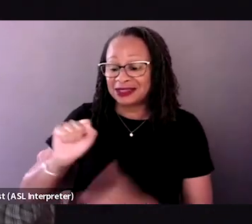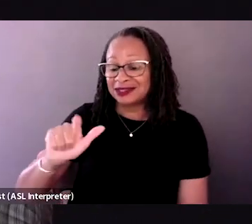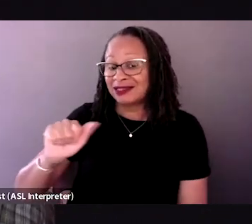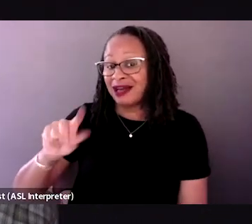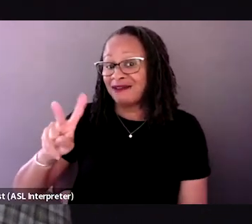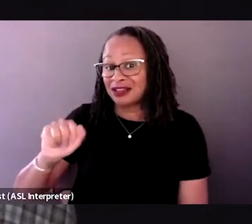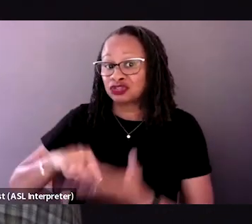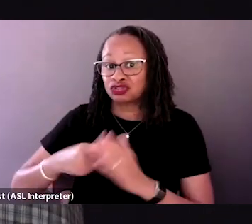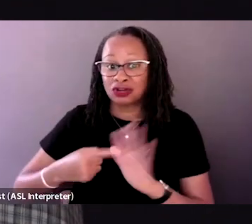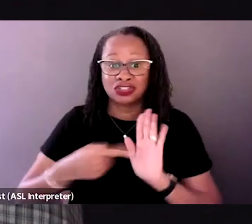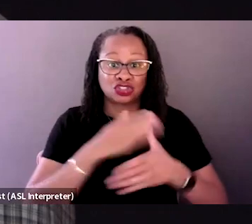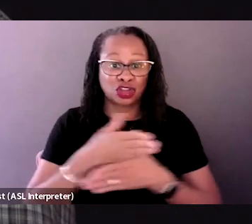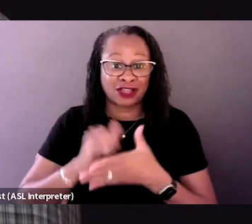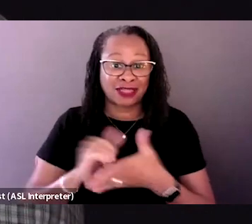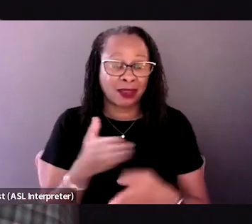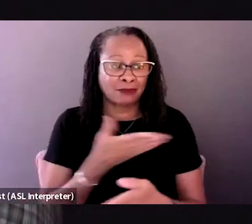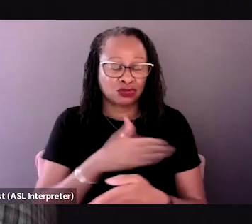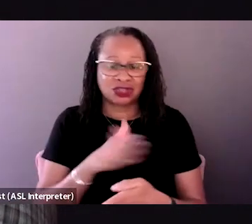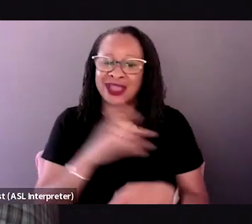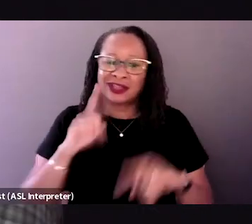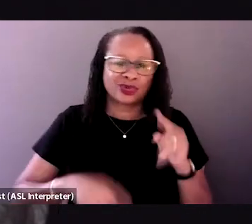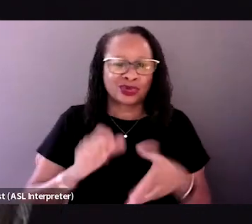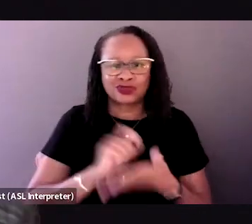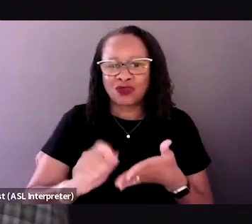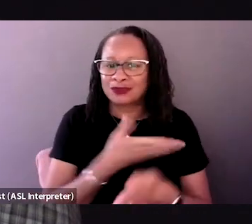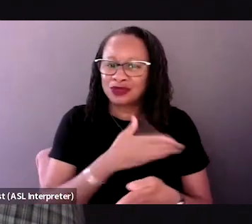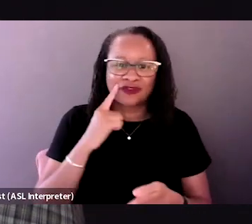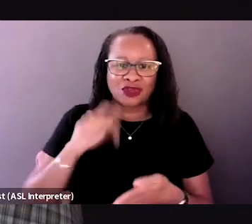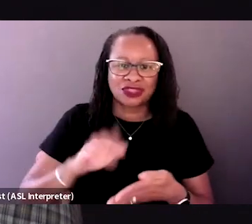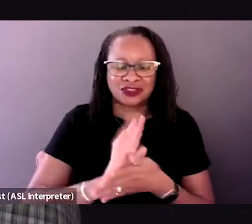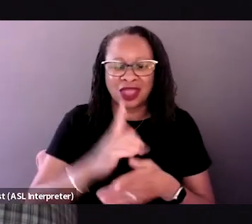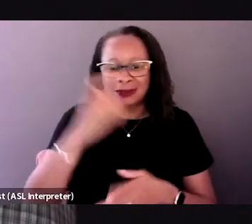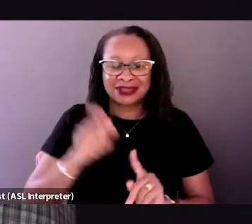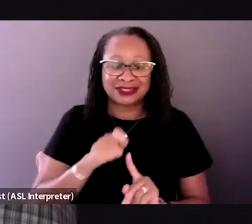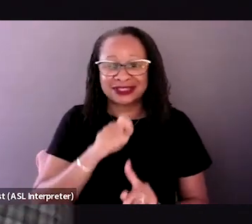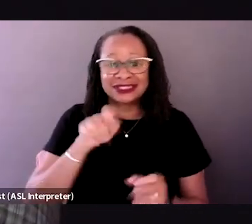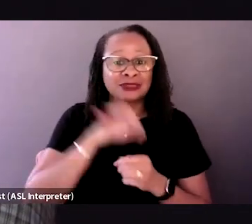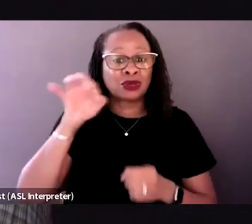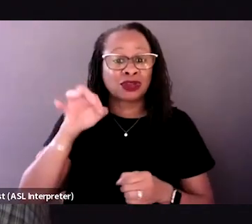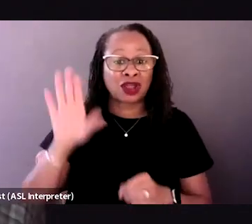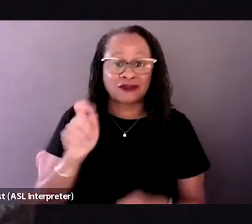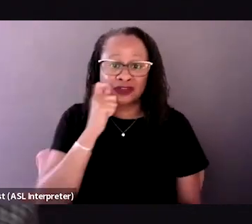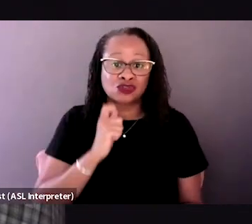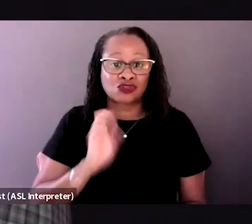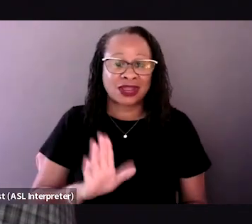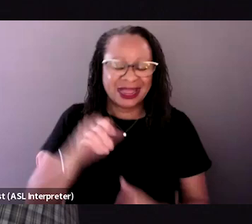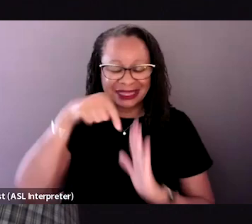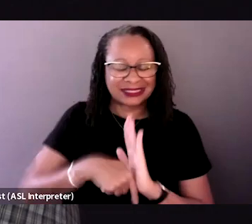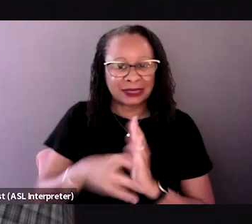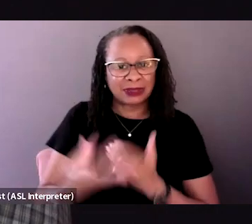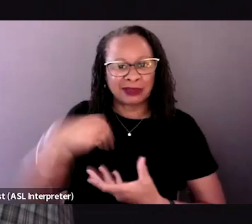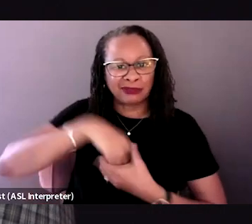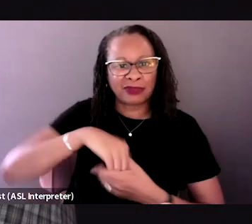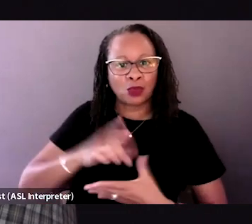Slava started playing the music, and we just felt nothing else. You could never write music for this film because the spirit of Ukraine is so deeply